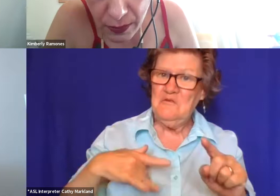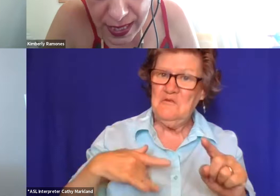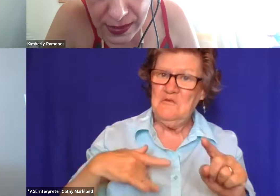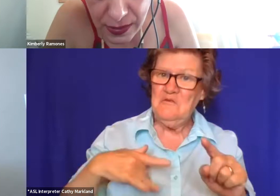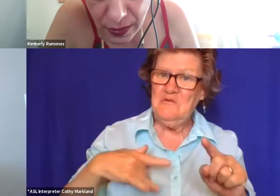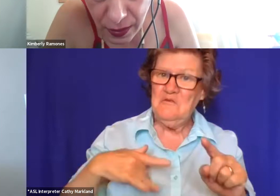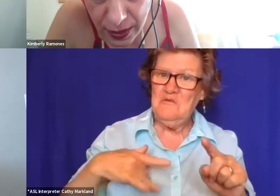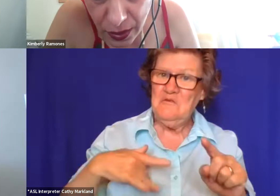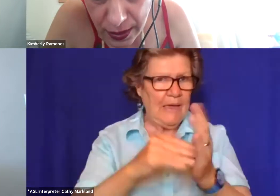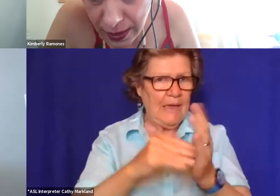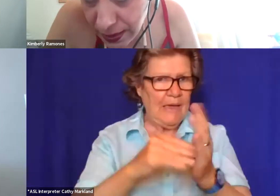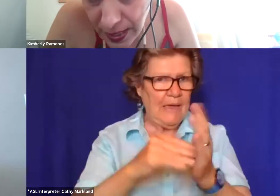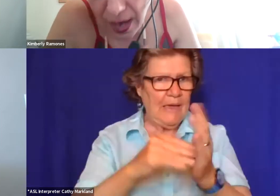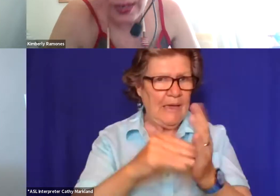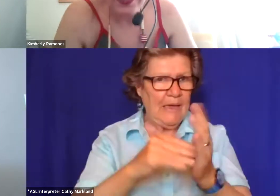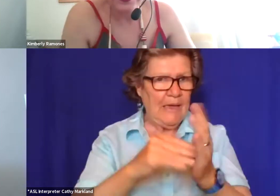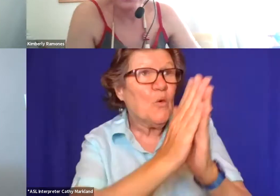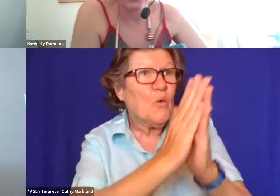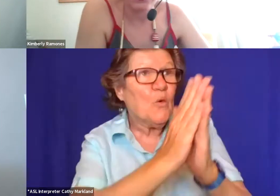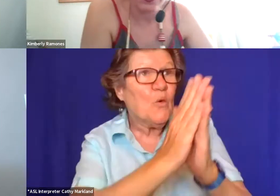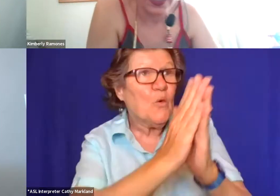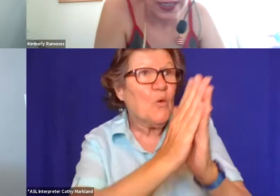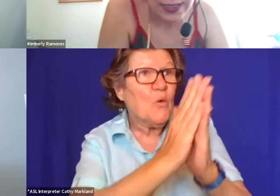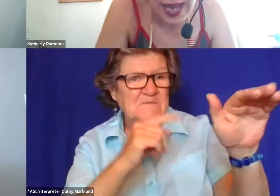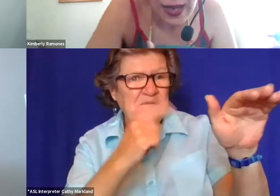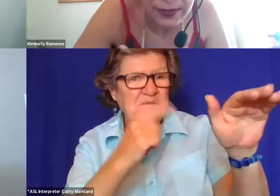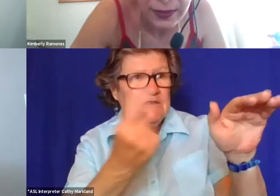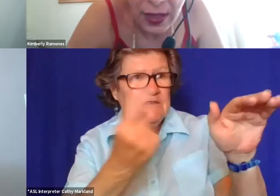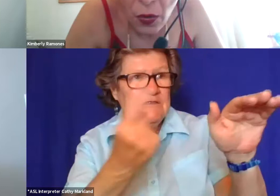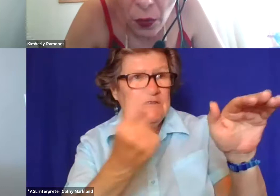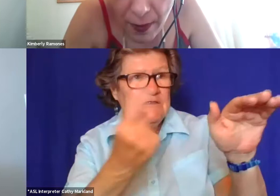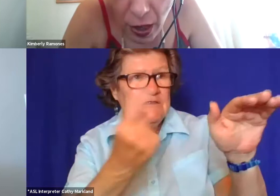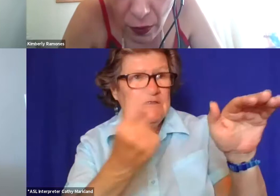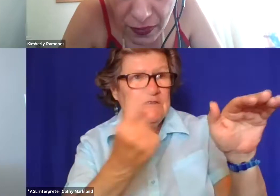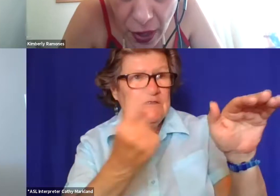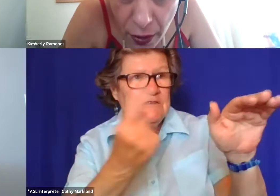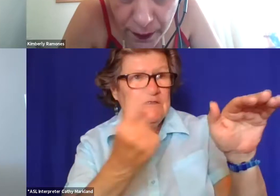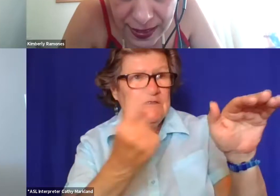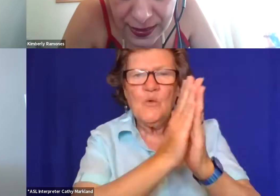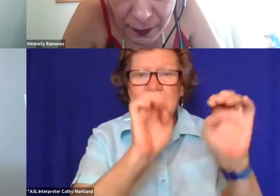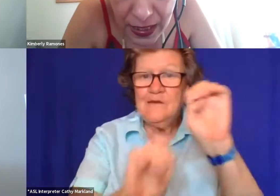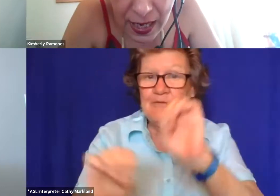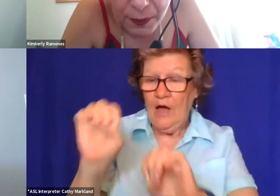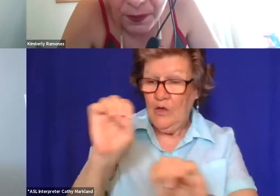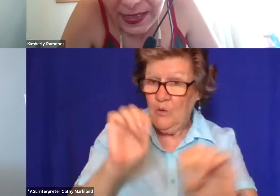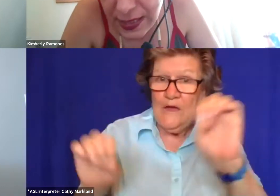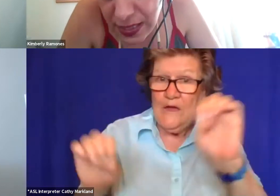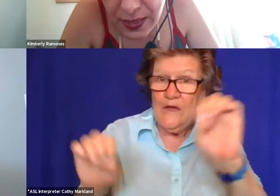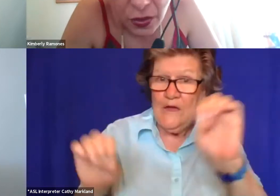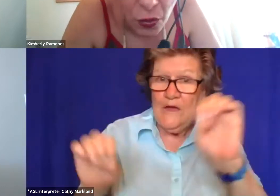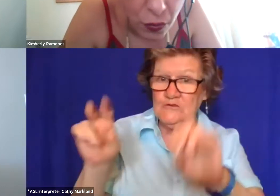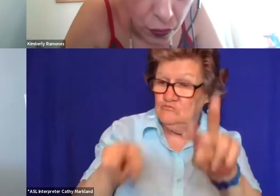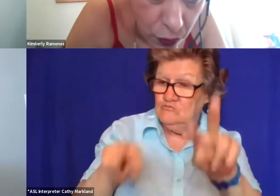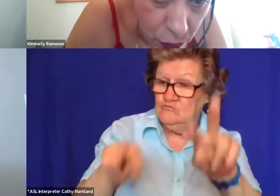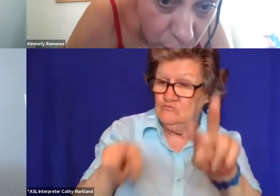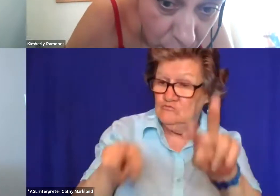that. You would request an evaluation to determine whether or not your child,